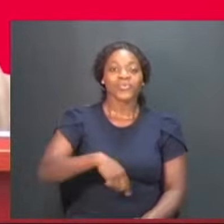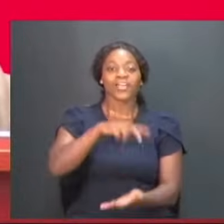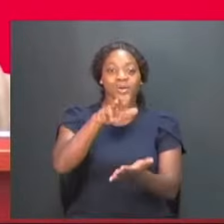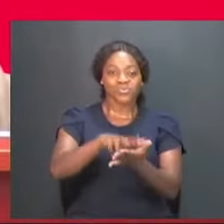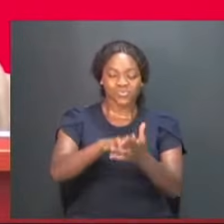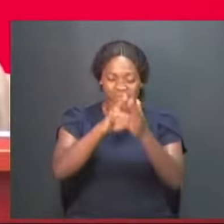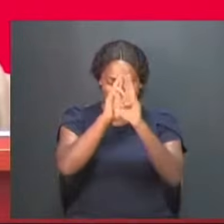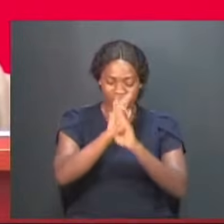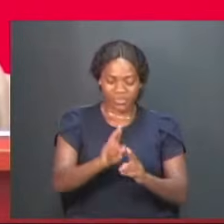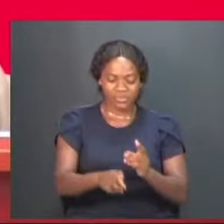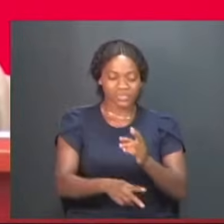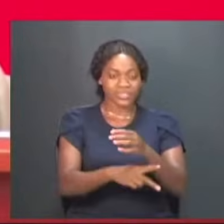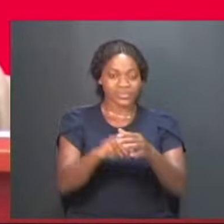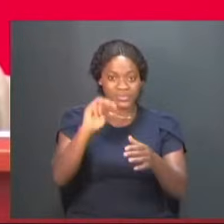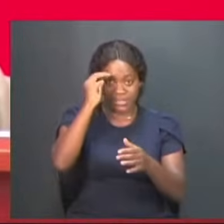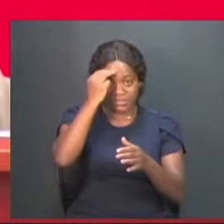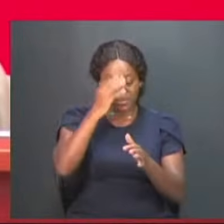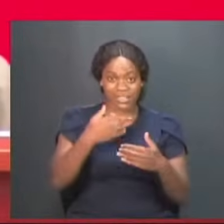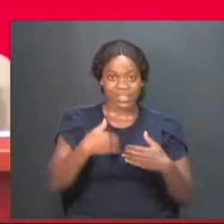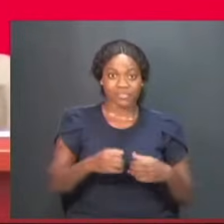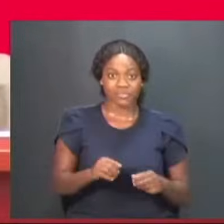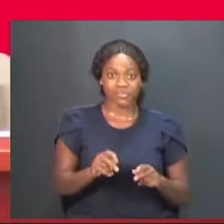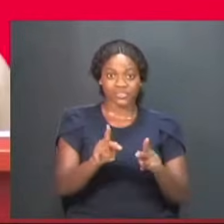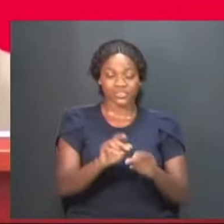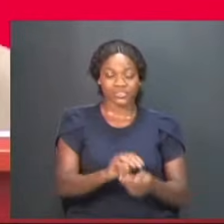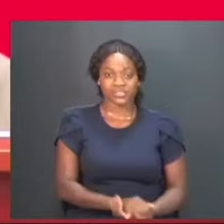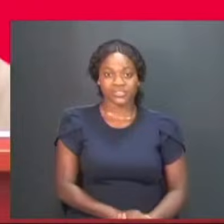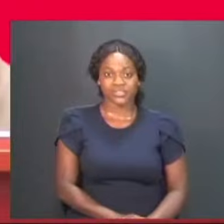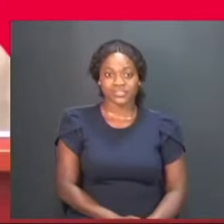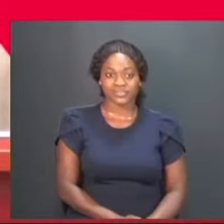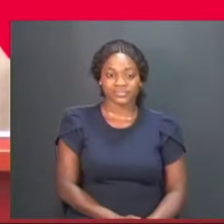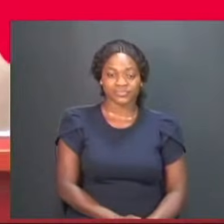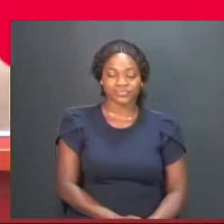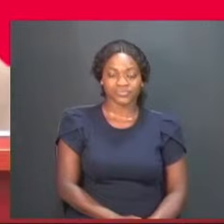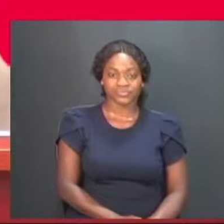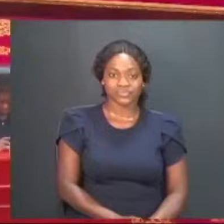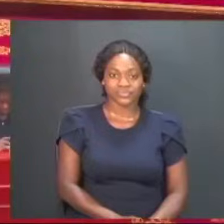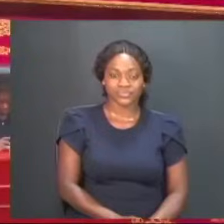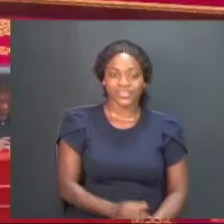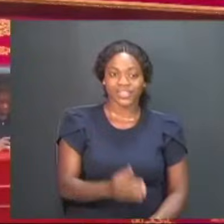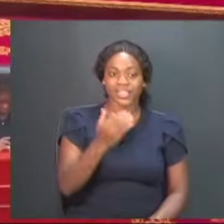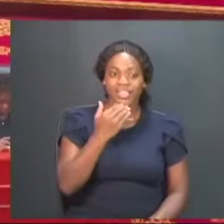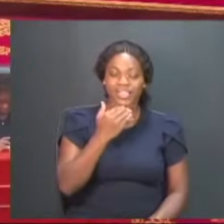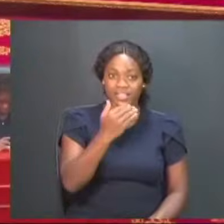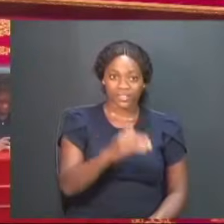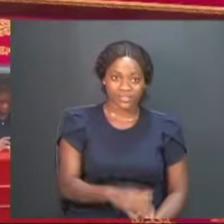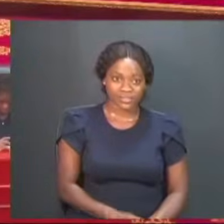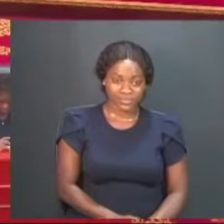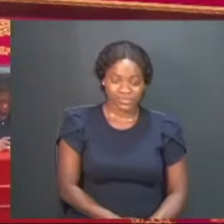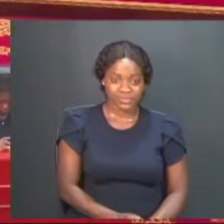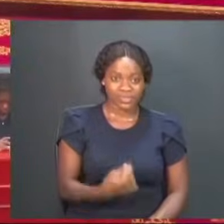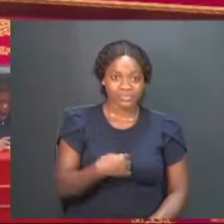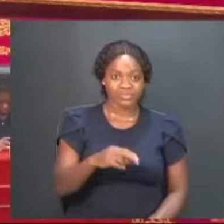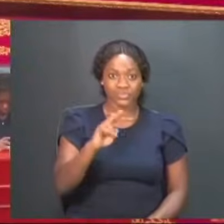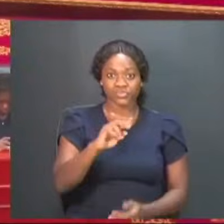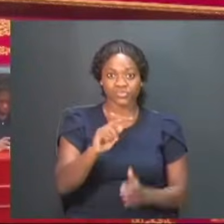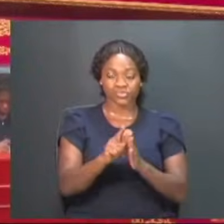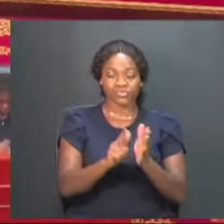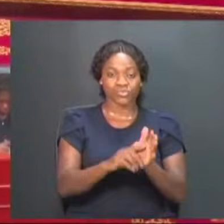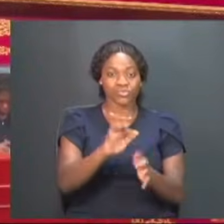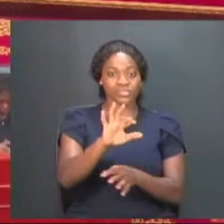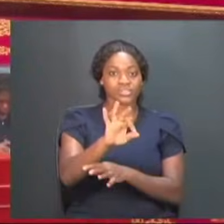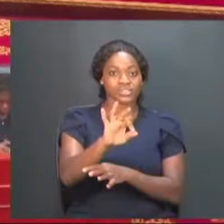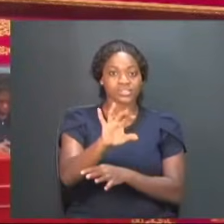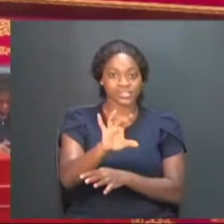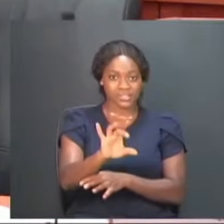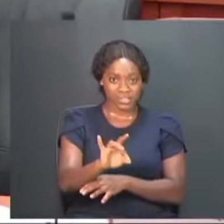you have the floor. Mr. Speaker, I'm grateful. Mr. Speaker, I rise under Order 98